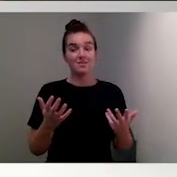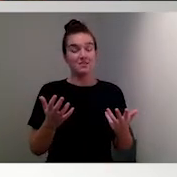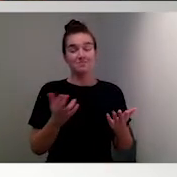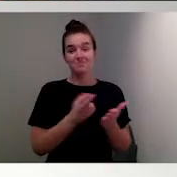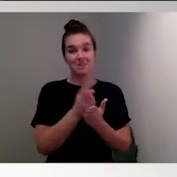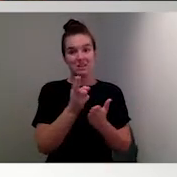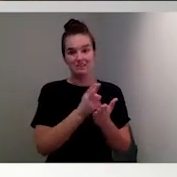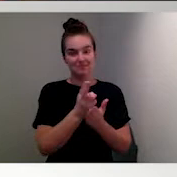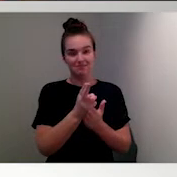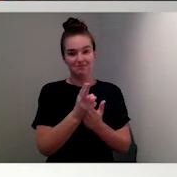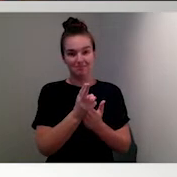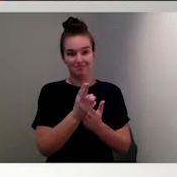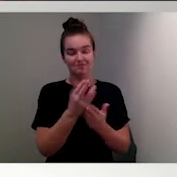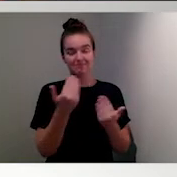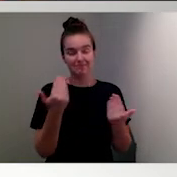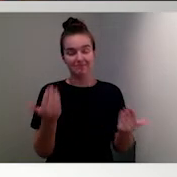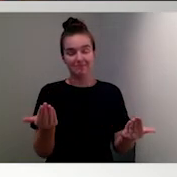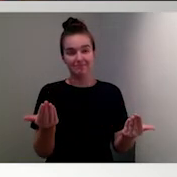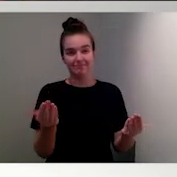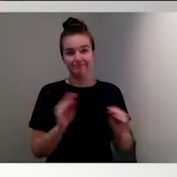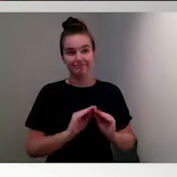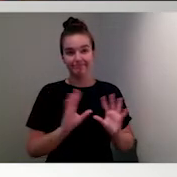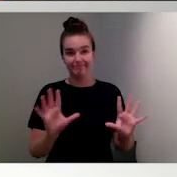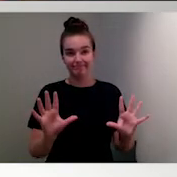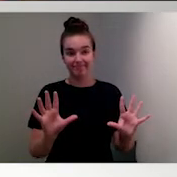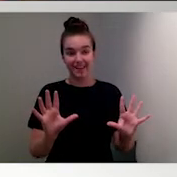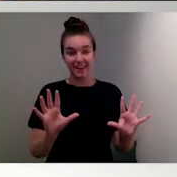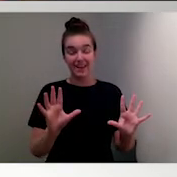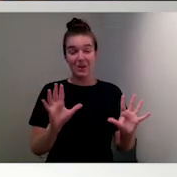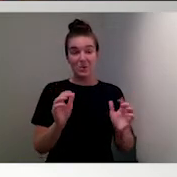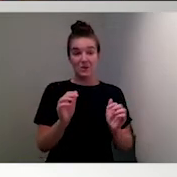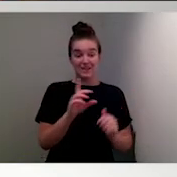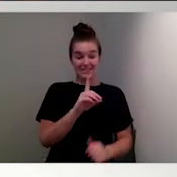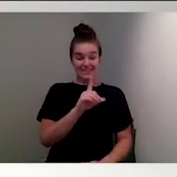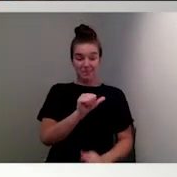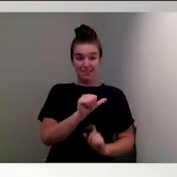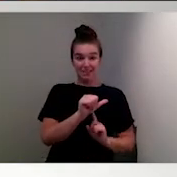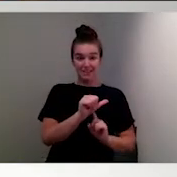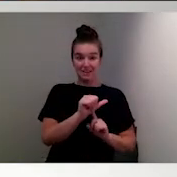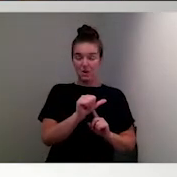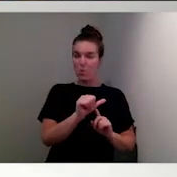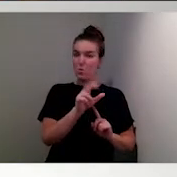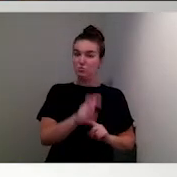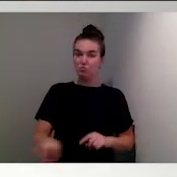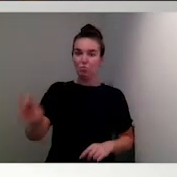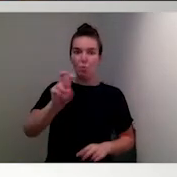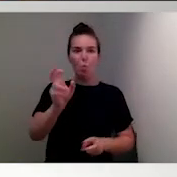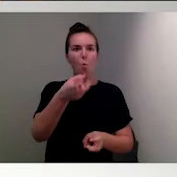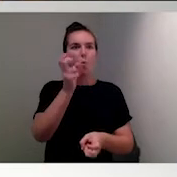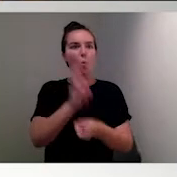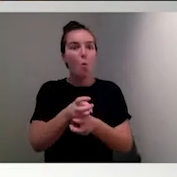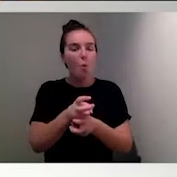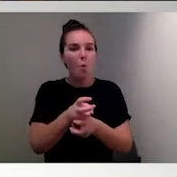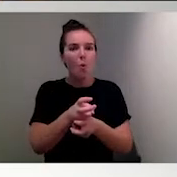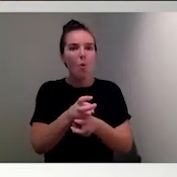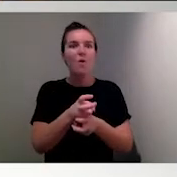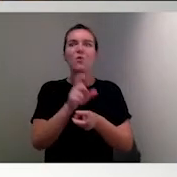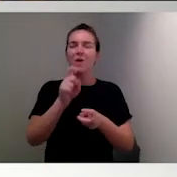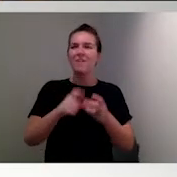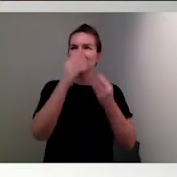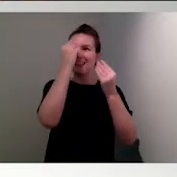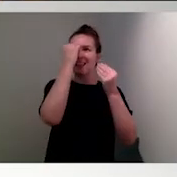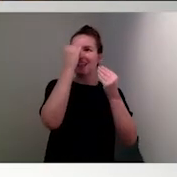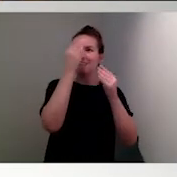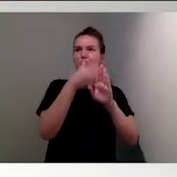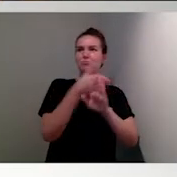When you have a disability, travel is hard. There's so much to think about. You don't get to just show up at a